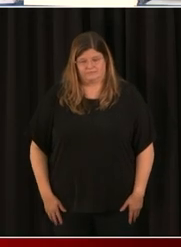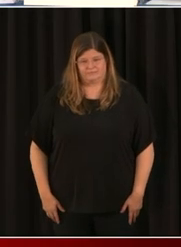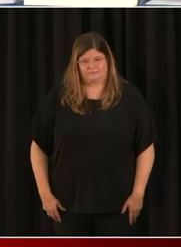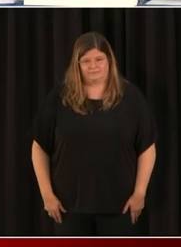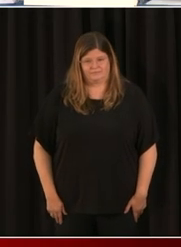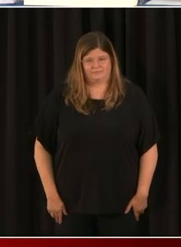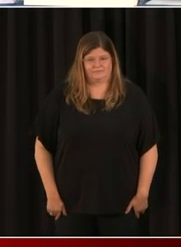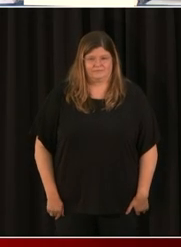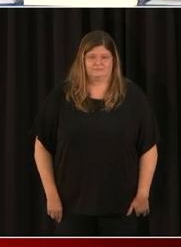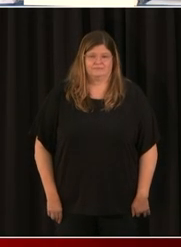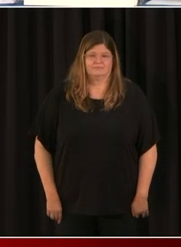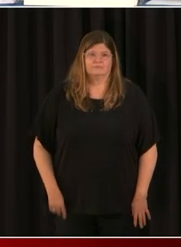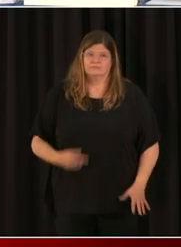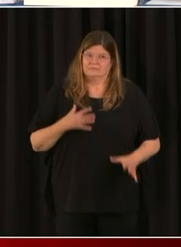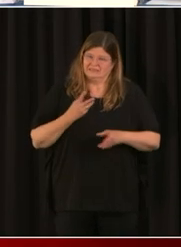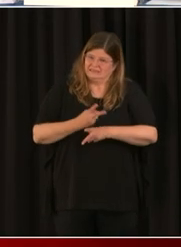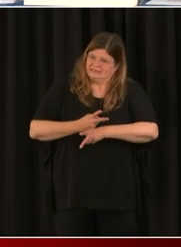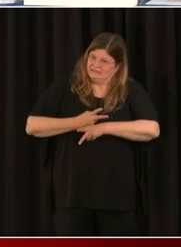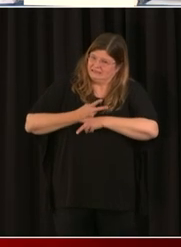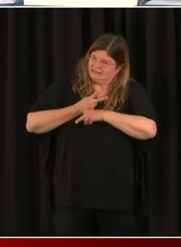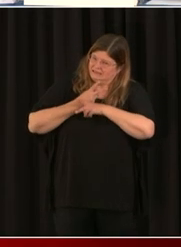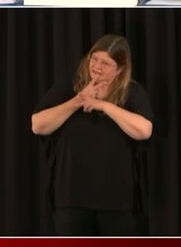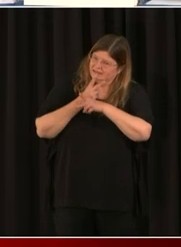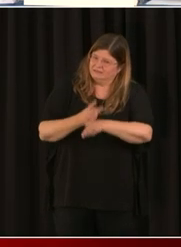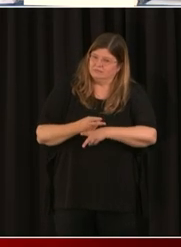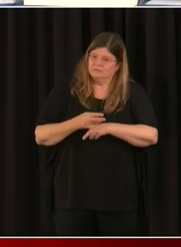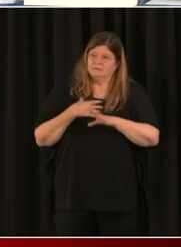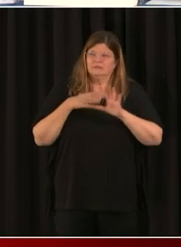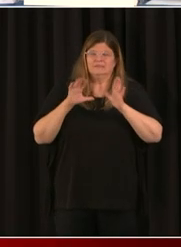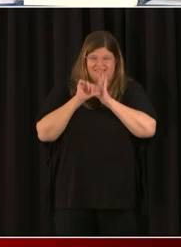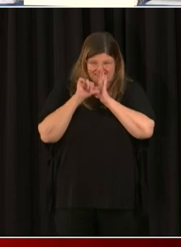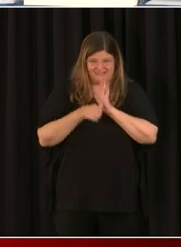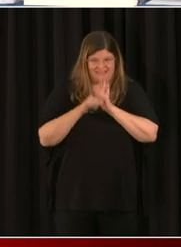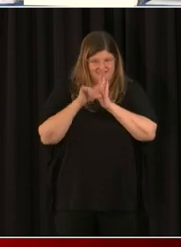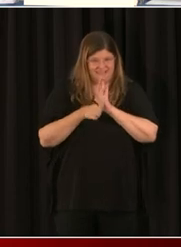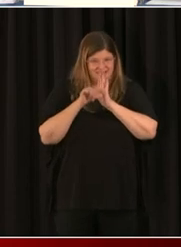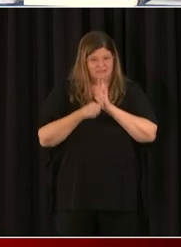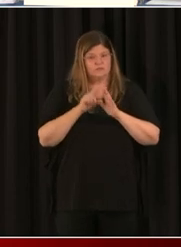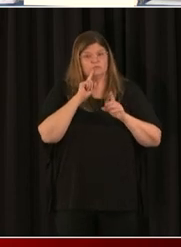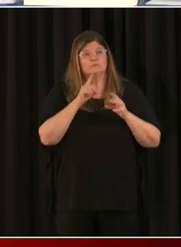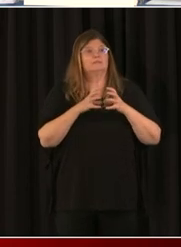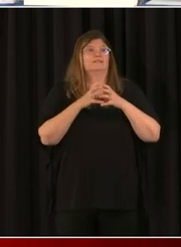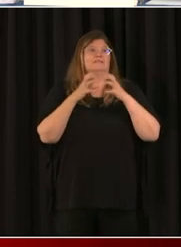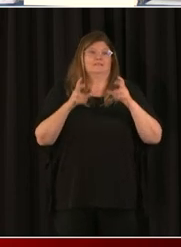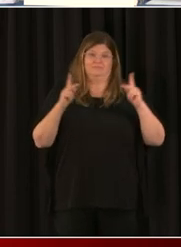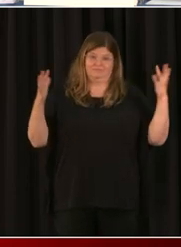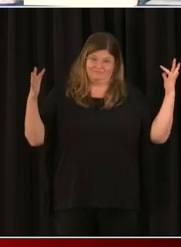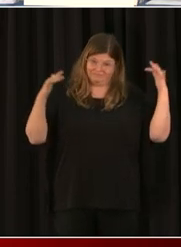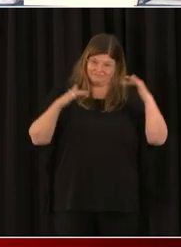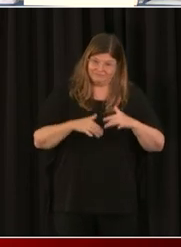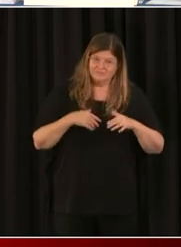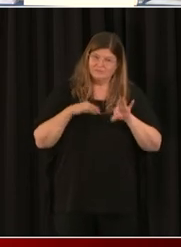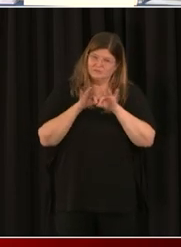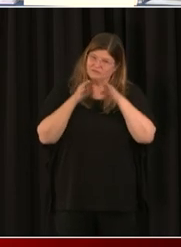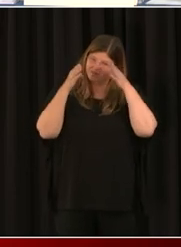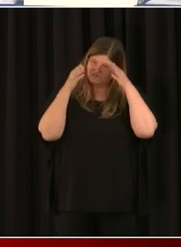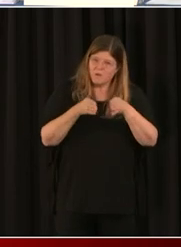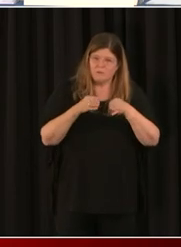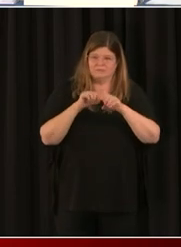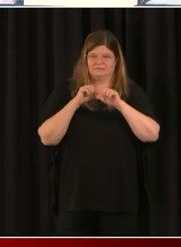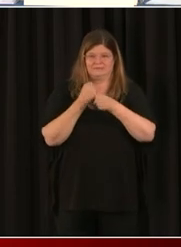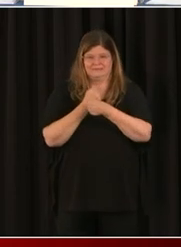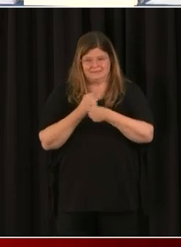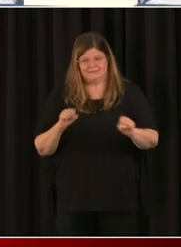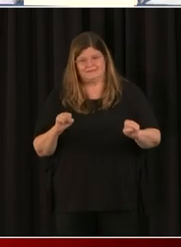want to be very careful about that. And again, I cannot stress that enough. We're going to have a lot of people in our city, and we want people to be safe. And then